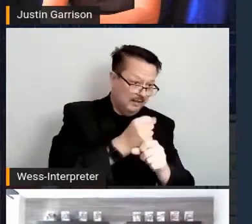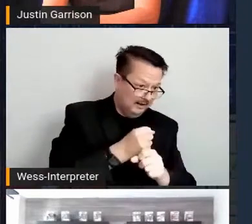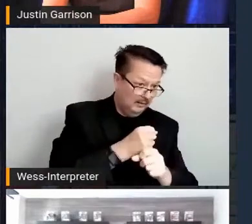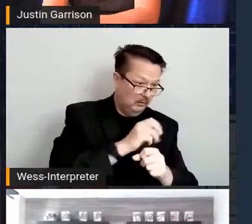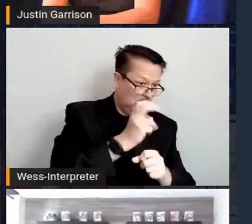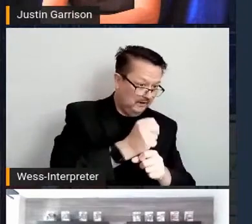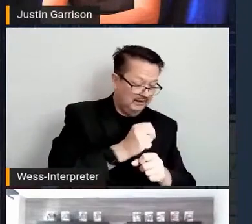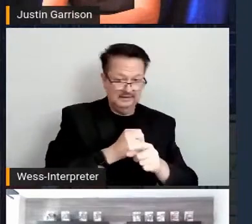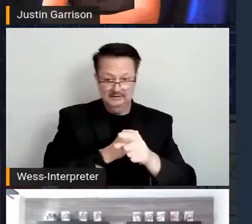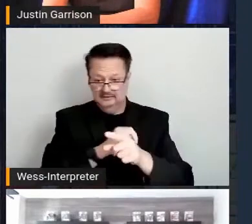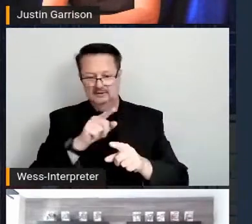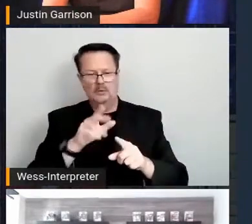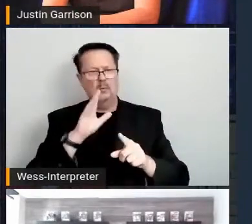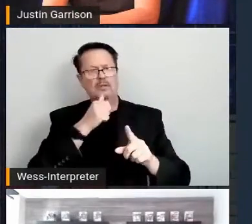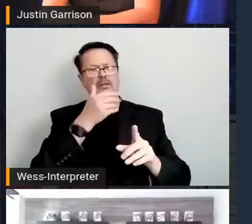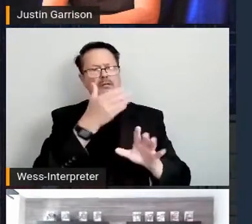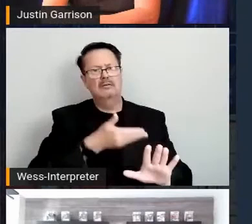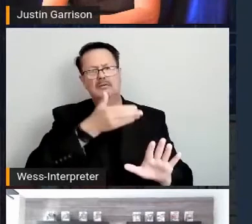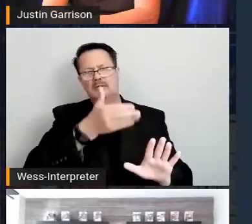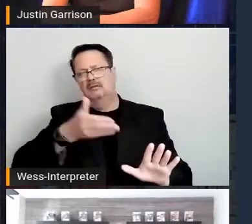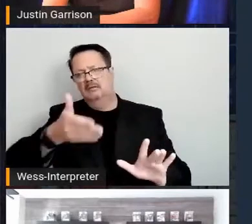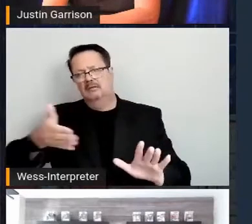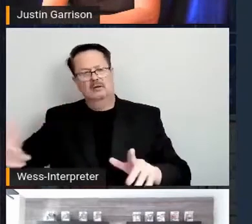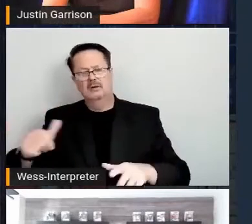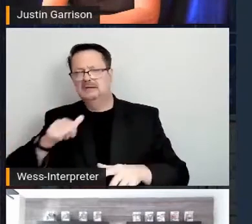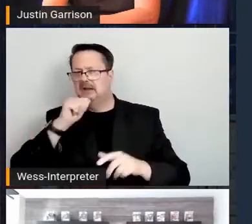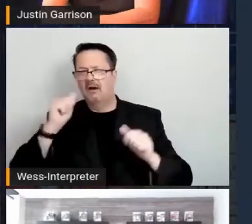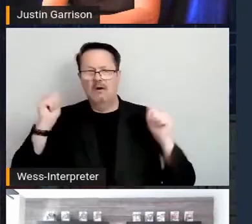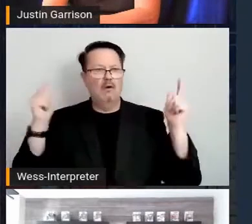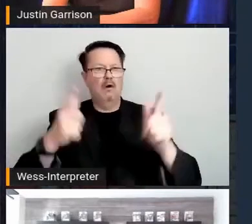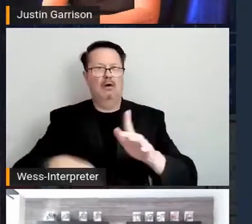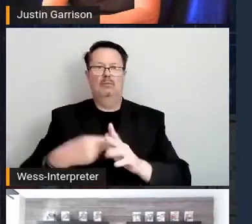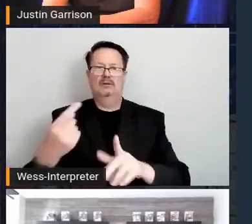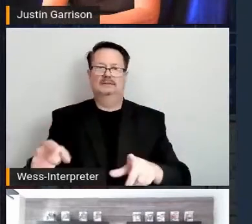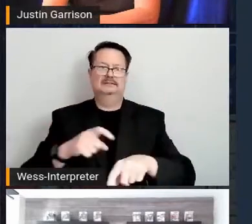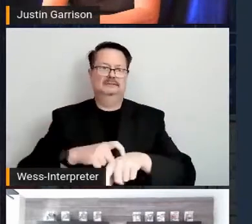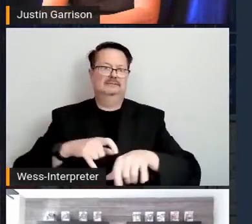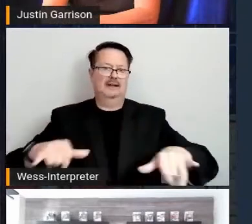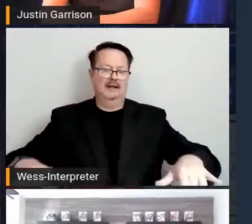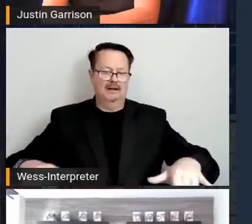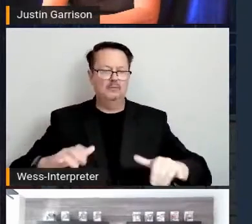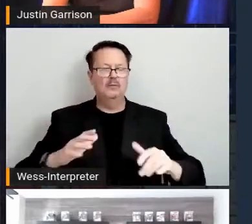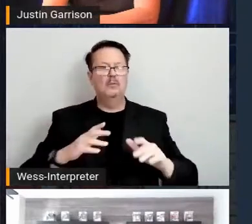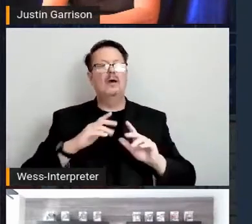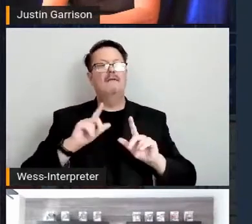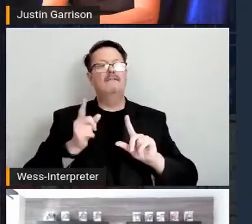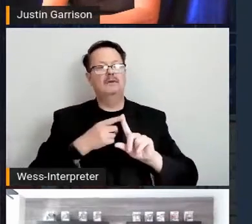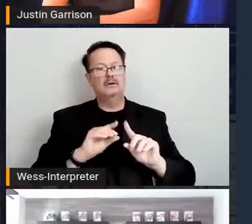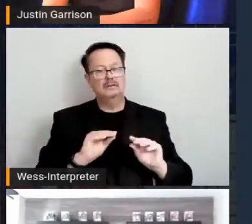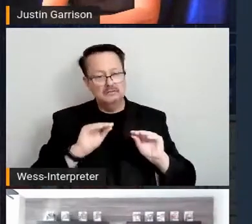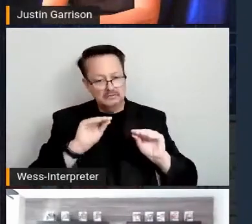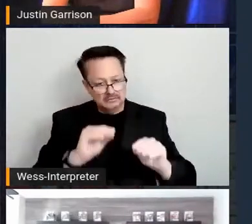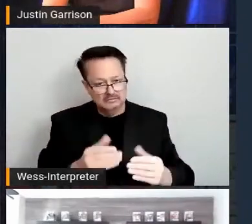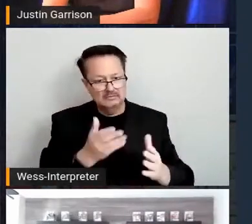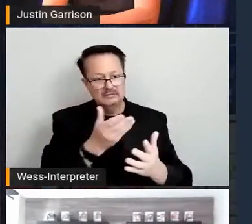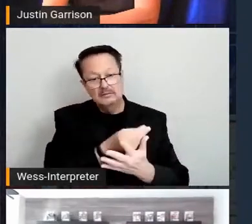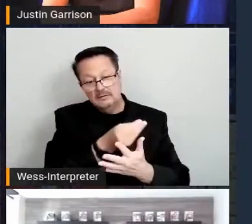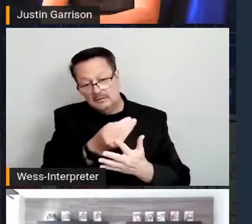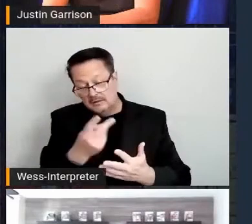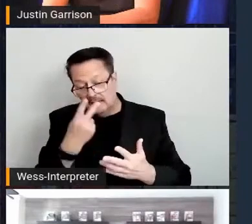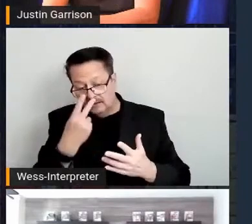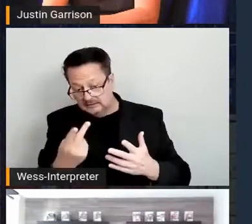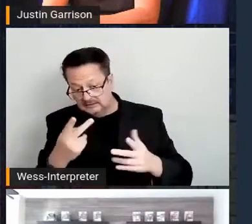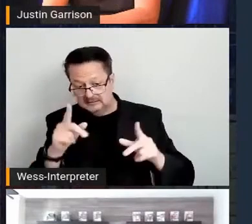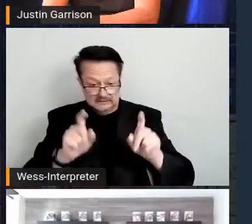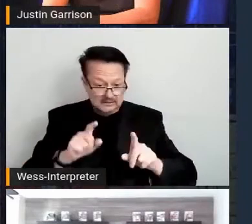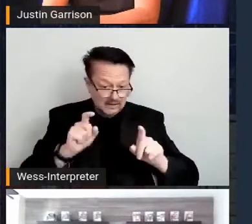all at once. And the idea here is we want to roll this out in phases, let you see and test your workloads and make sure that they're working as you could, or the